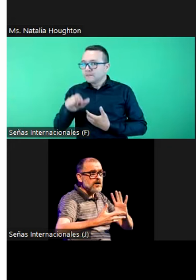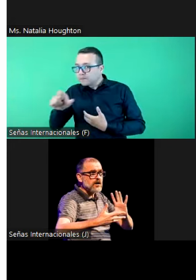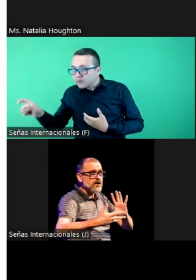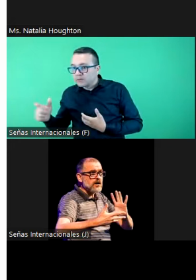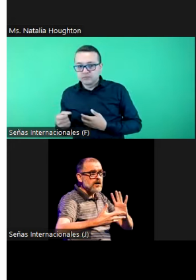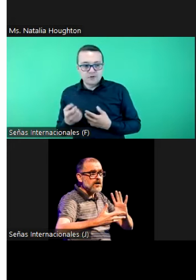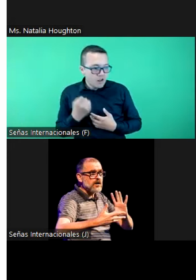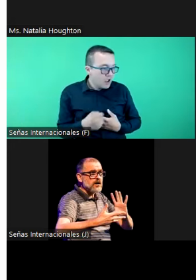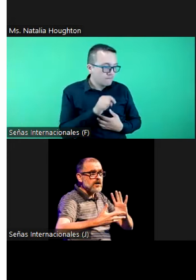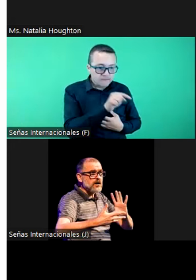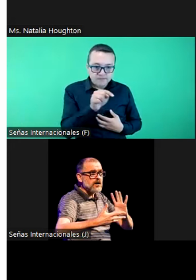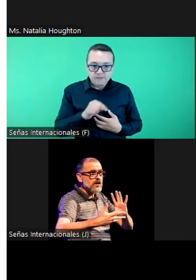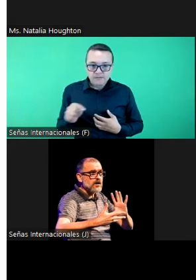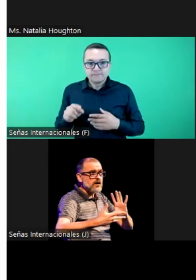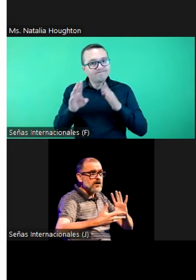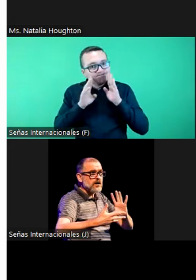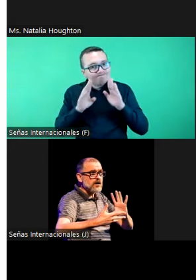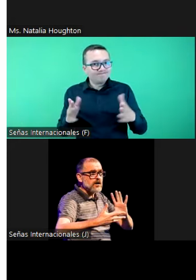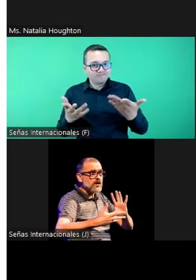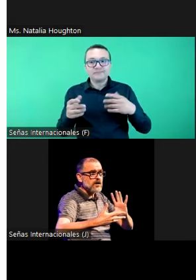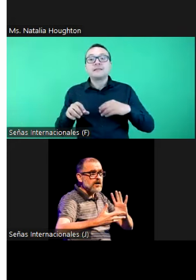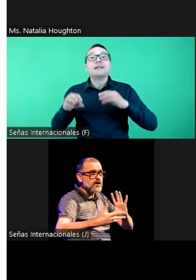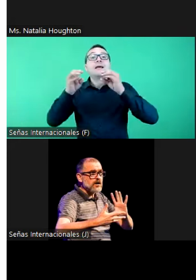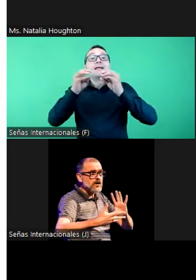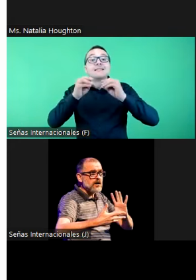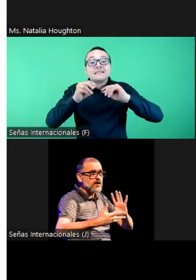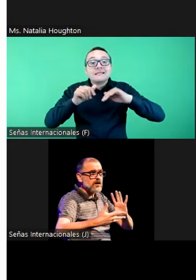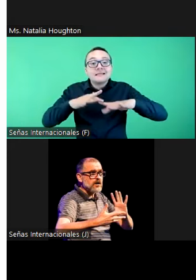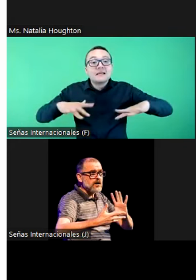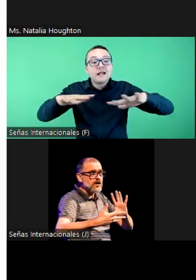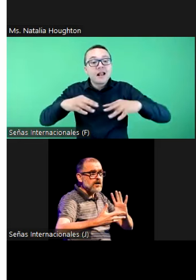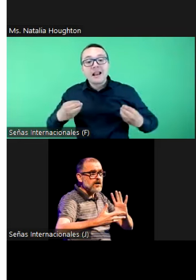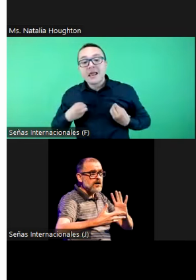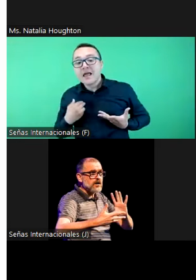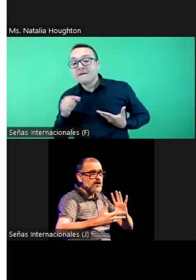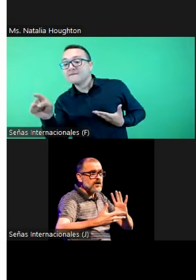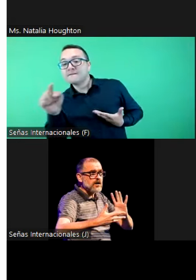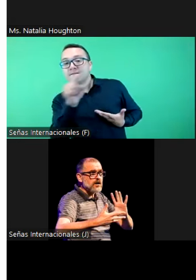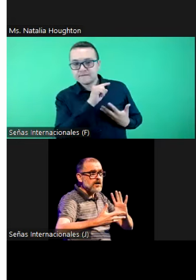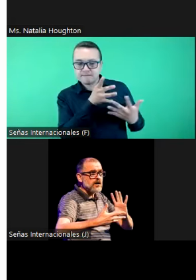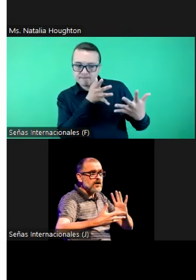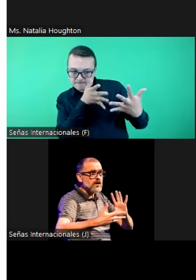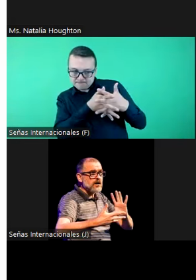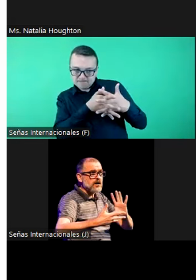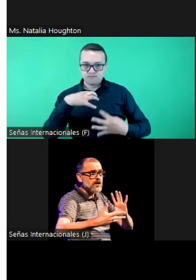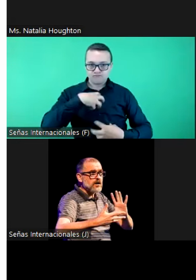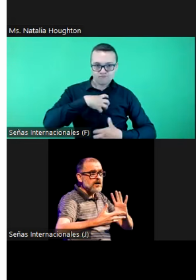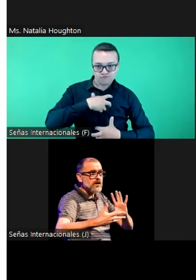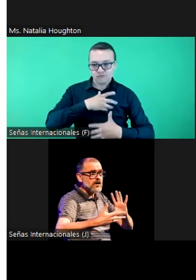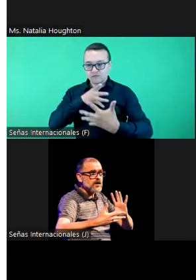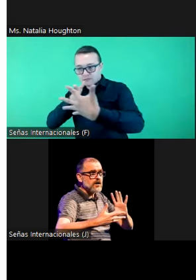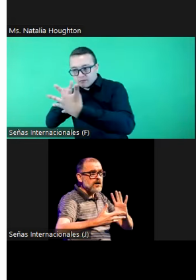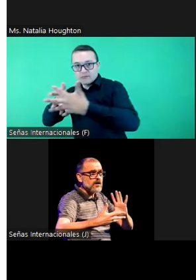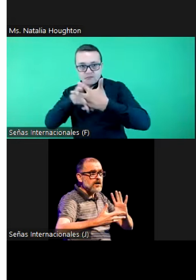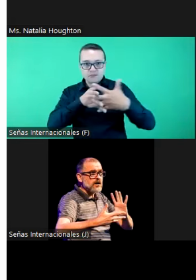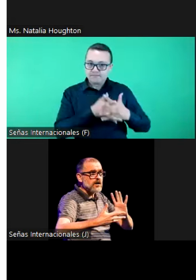the territorial focus as a central element that will provide